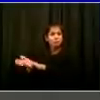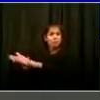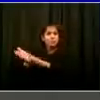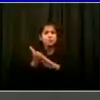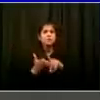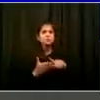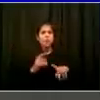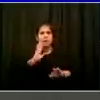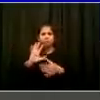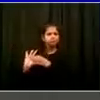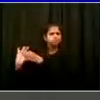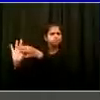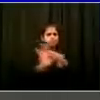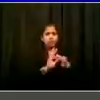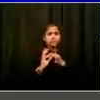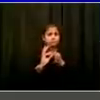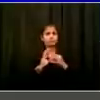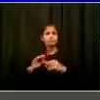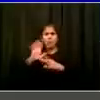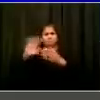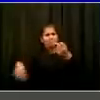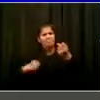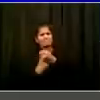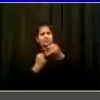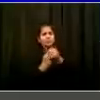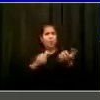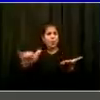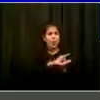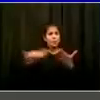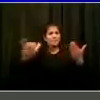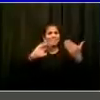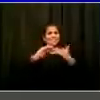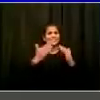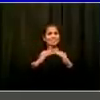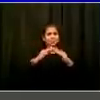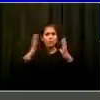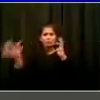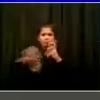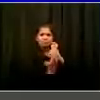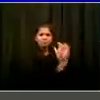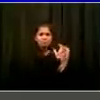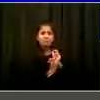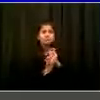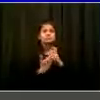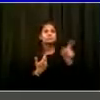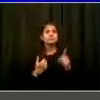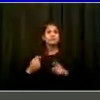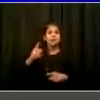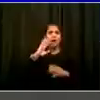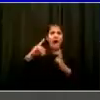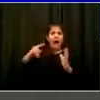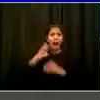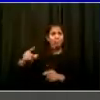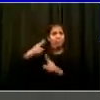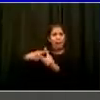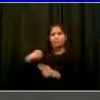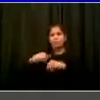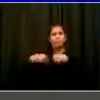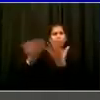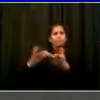gentrify them out of their community. That is why, starting now, HPD, when we award sites